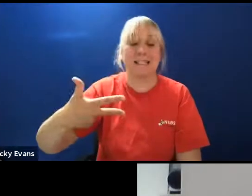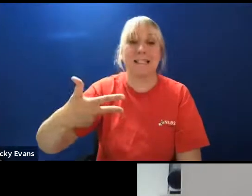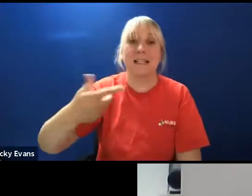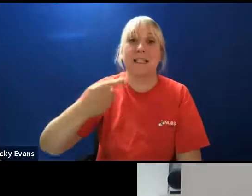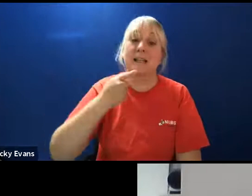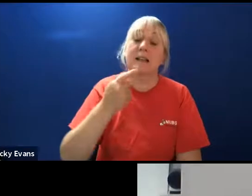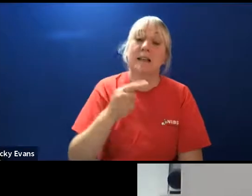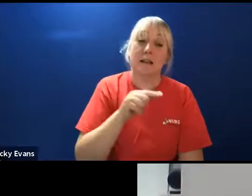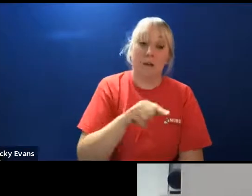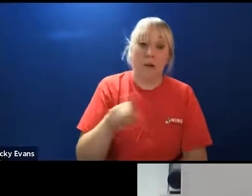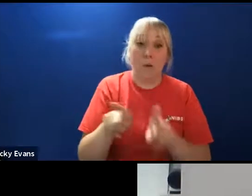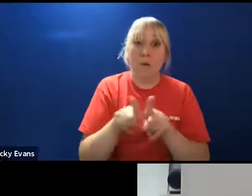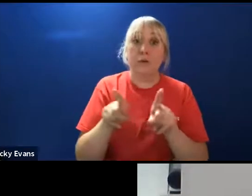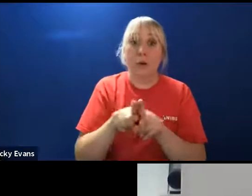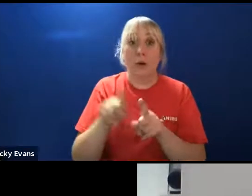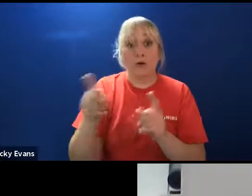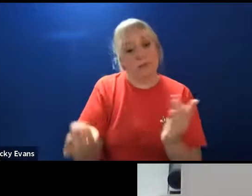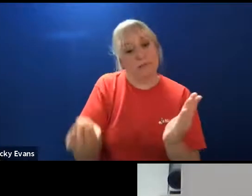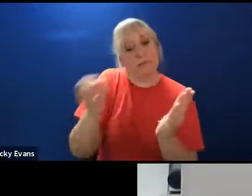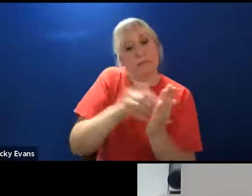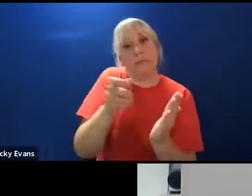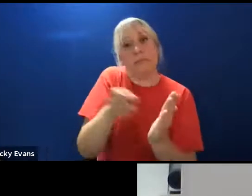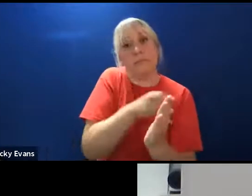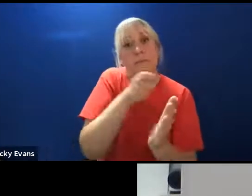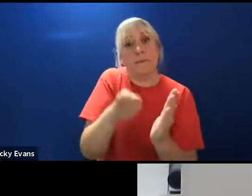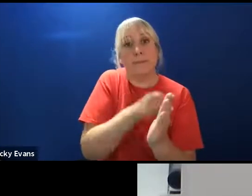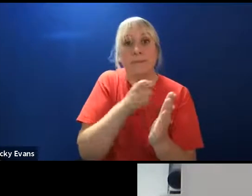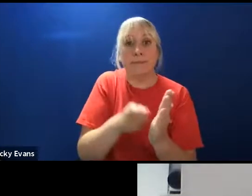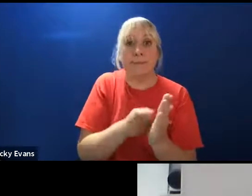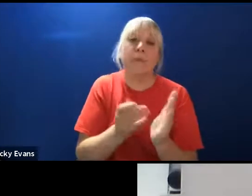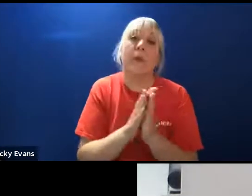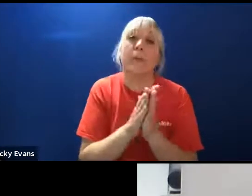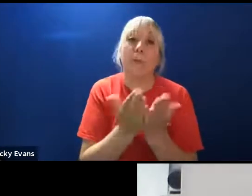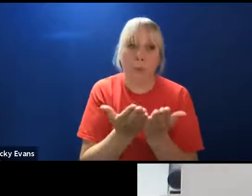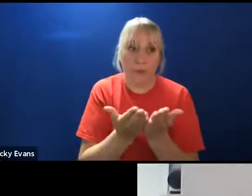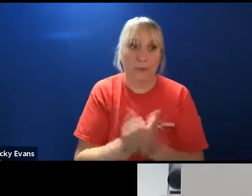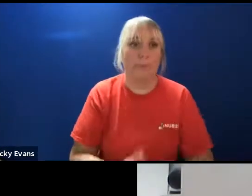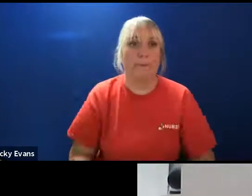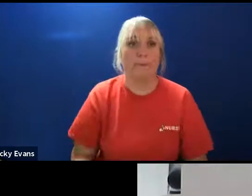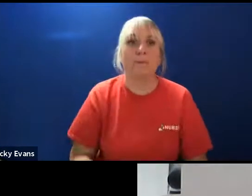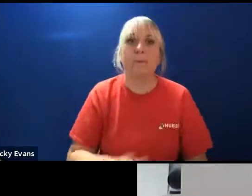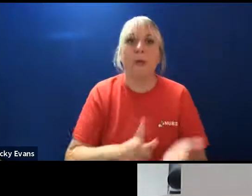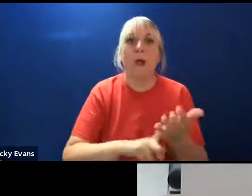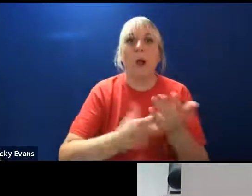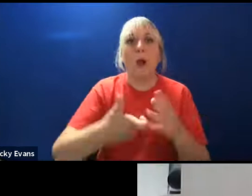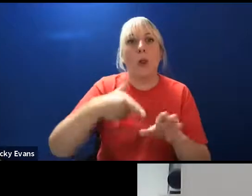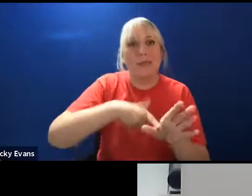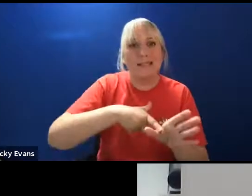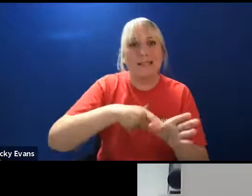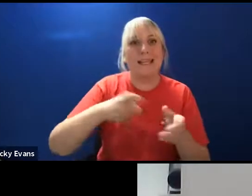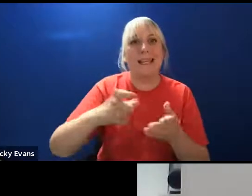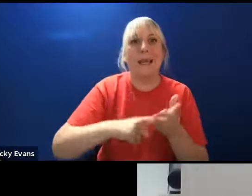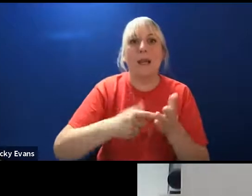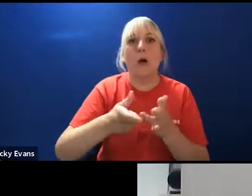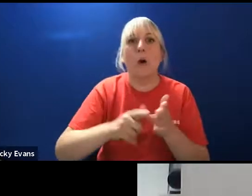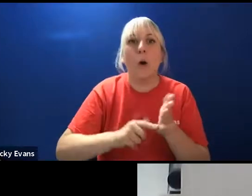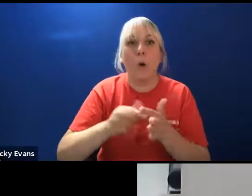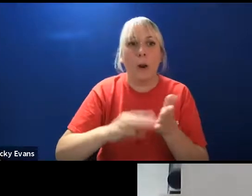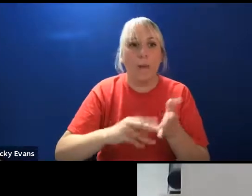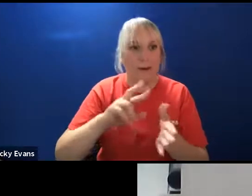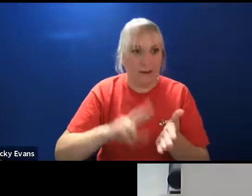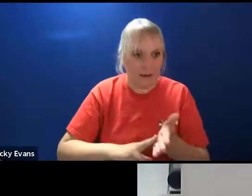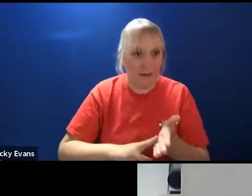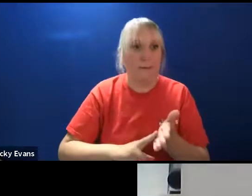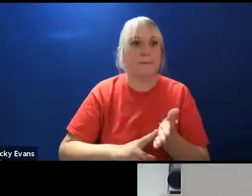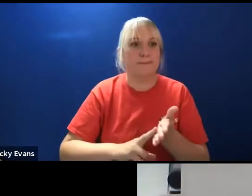also contributed to the book Beyond the Blockade. Lucy Coleman is the Assistant